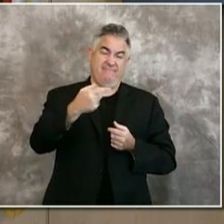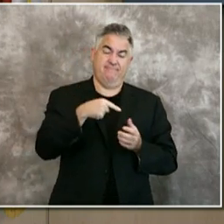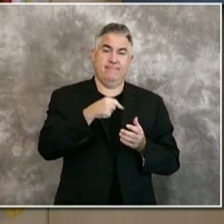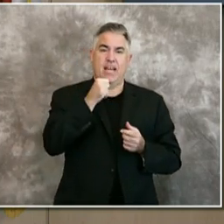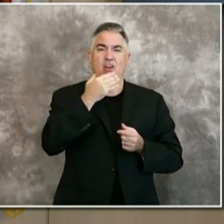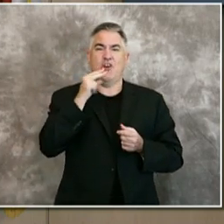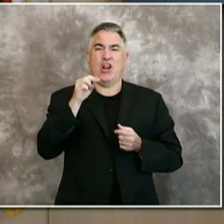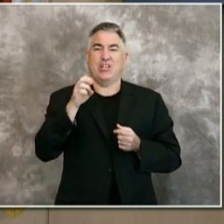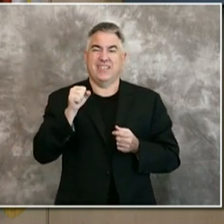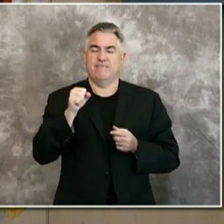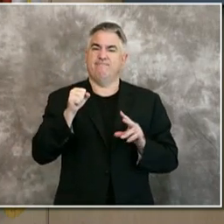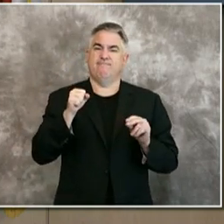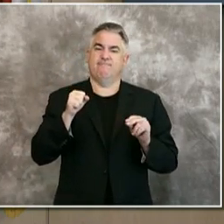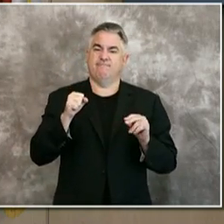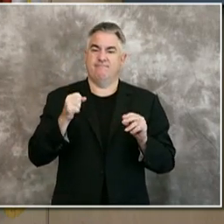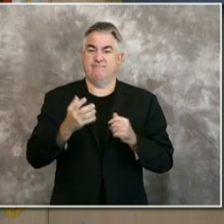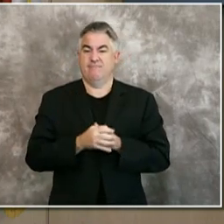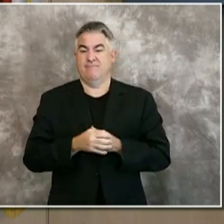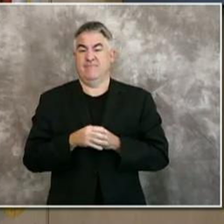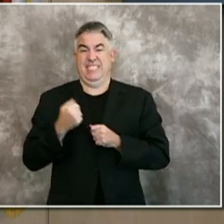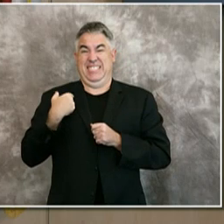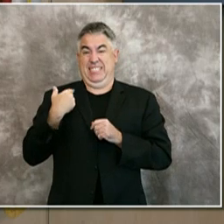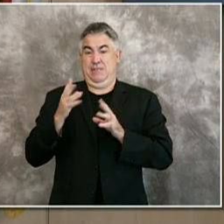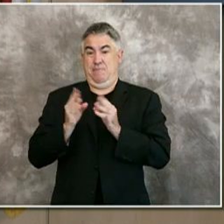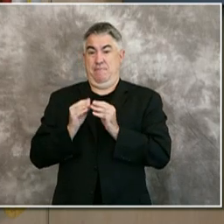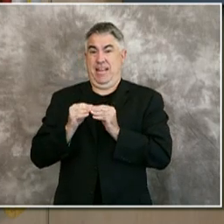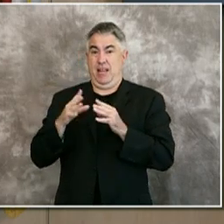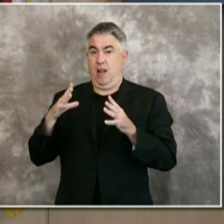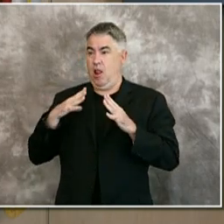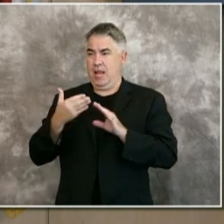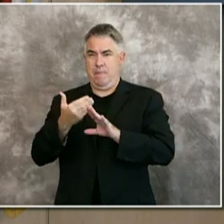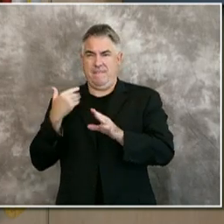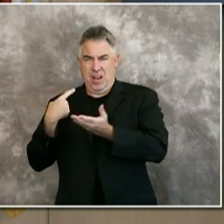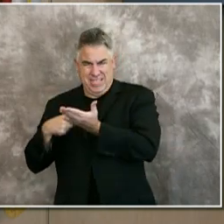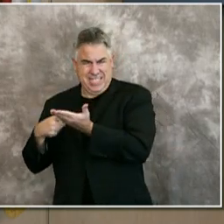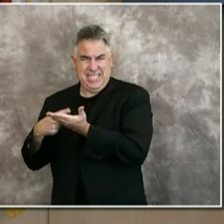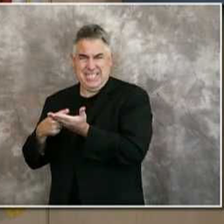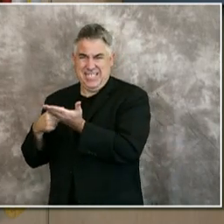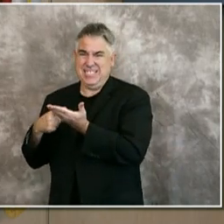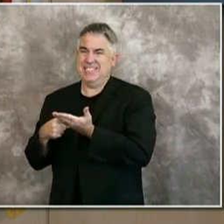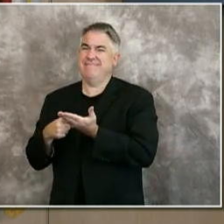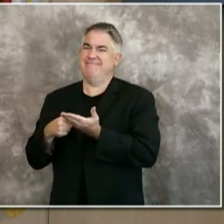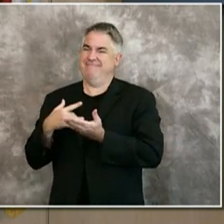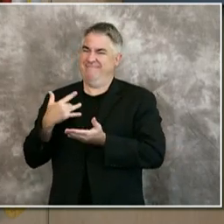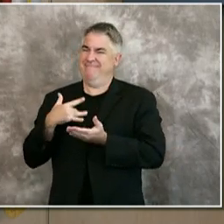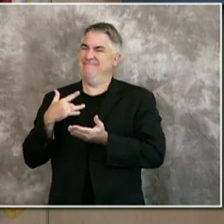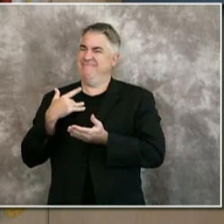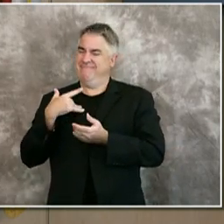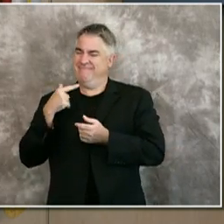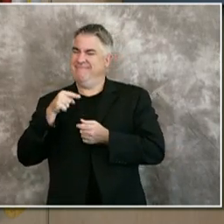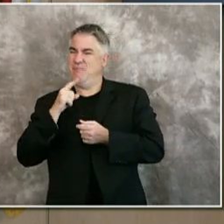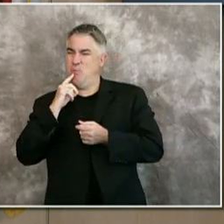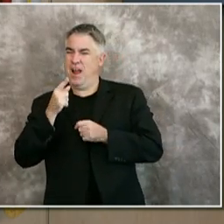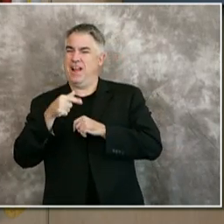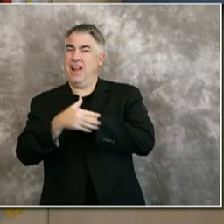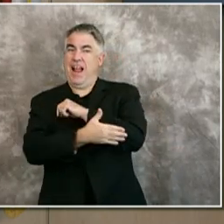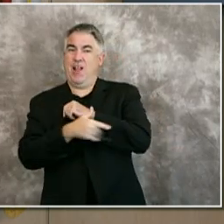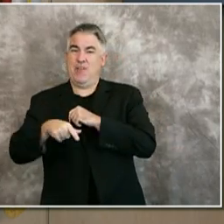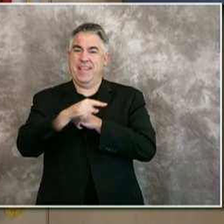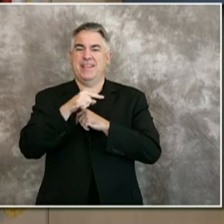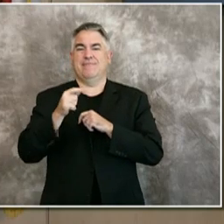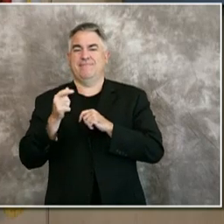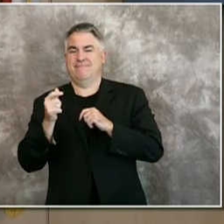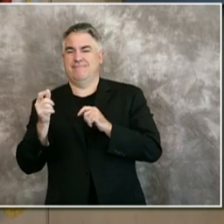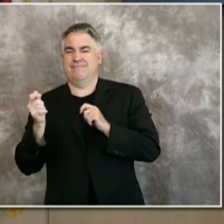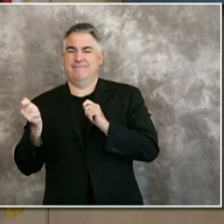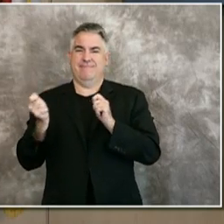If you recall, at our last briefing before the holiday, we discussed the growing possibility that our county of San Diego will be placed on a